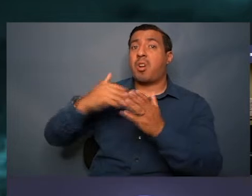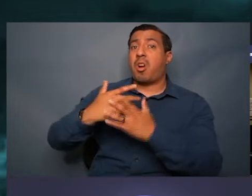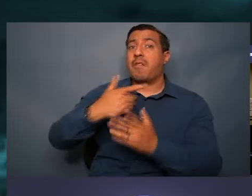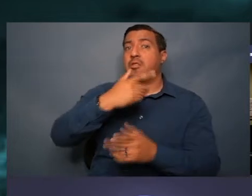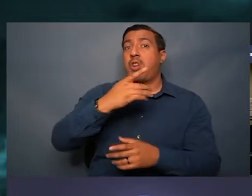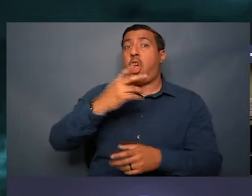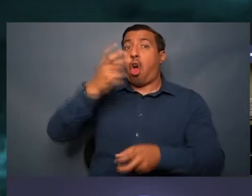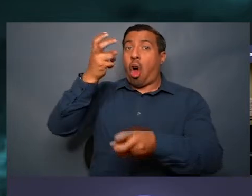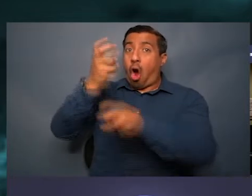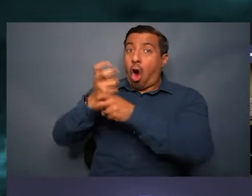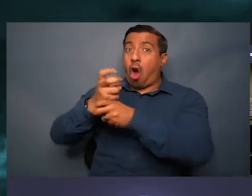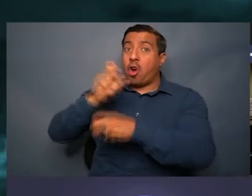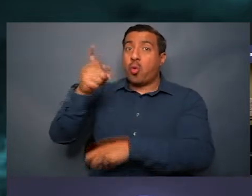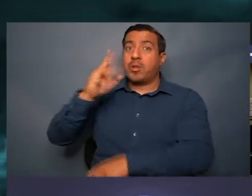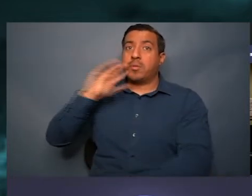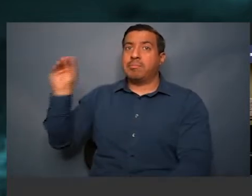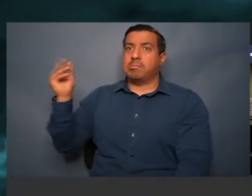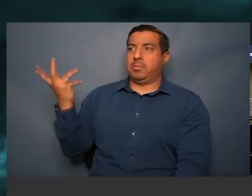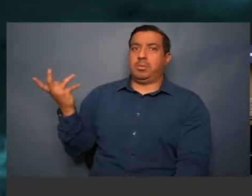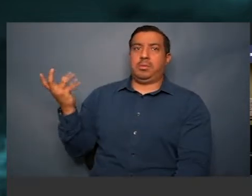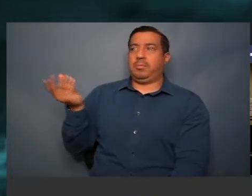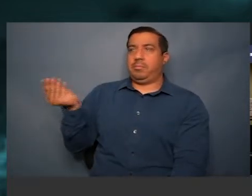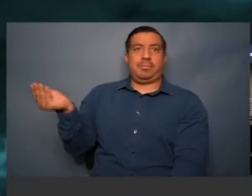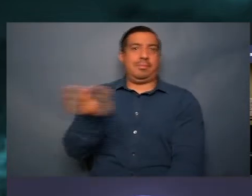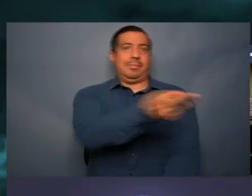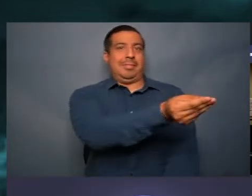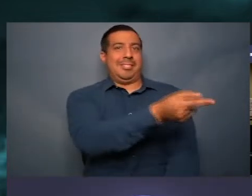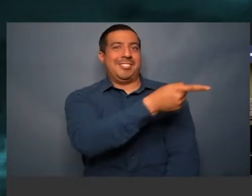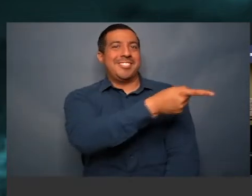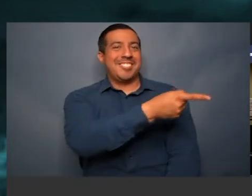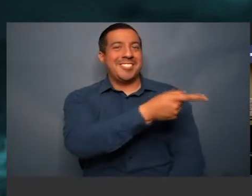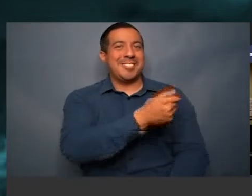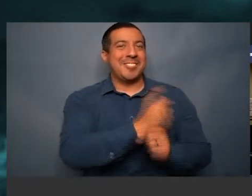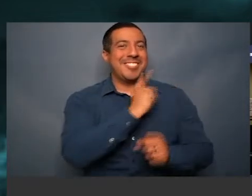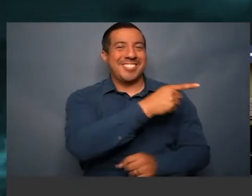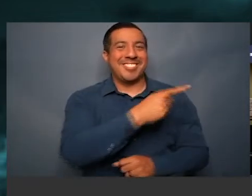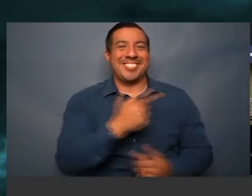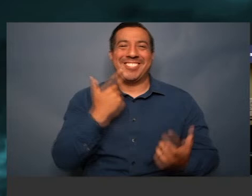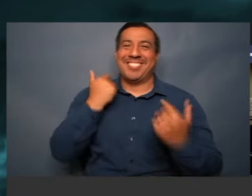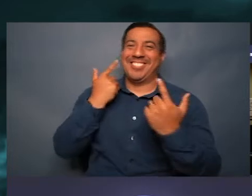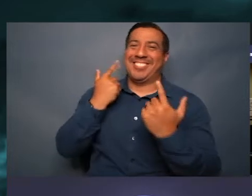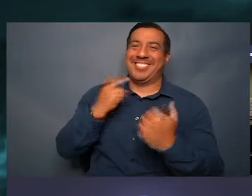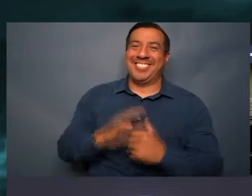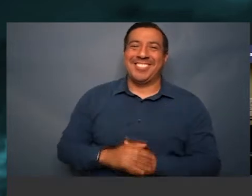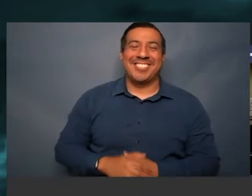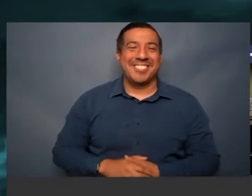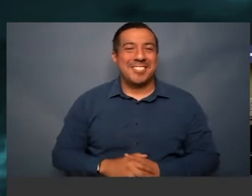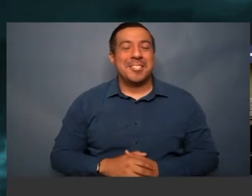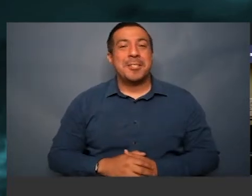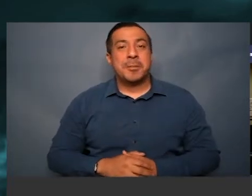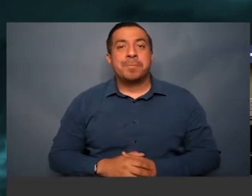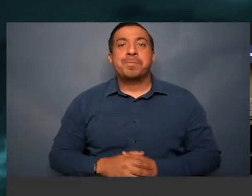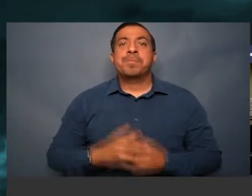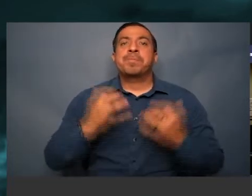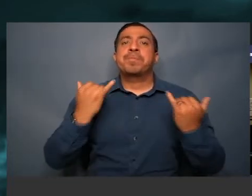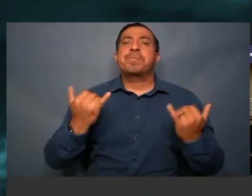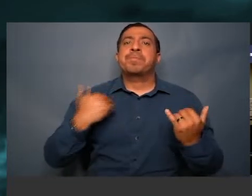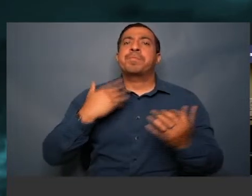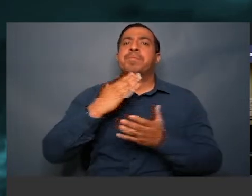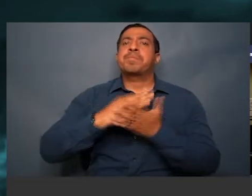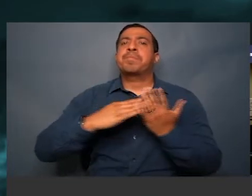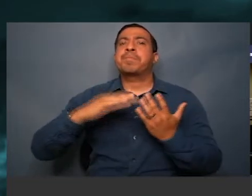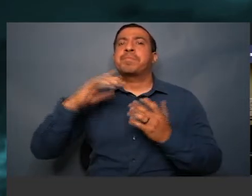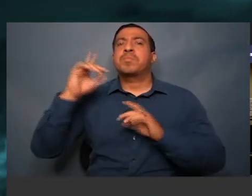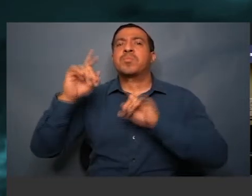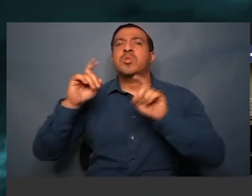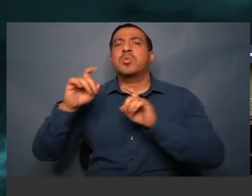So that's why we're the facilitators, so we could throw those at you. It's tie off. Now, we do have some questions that were